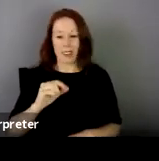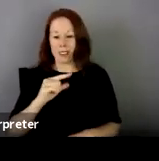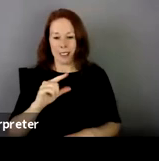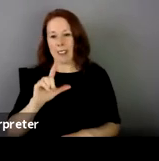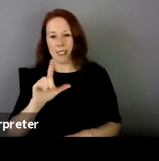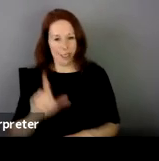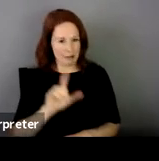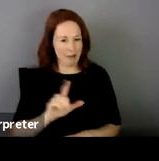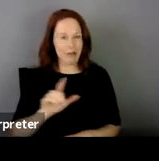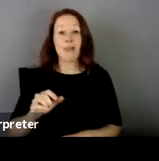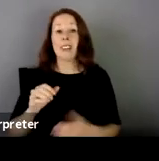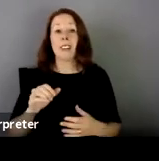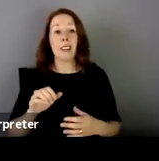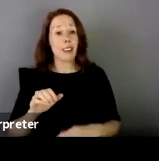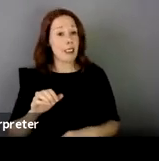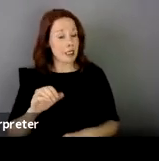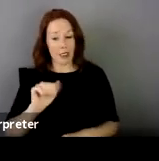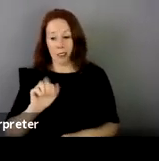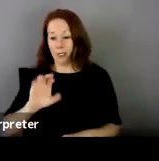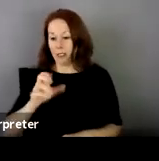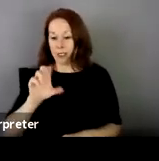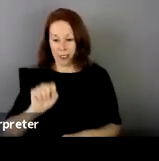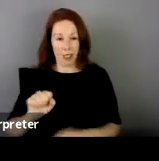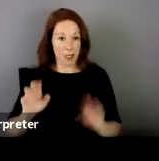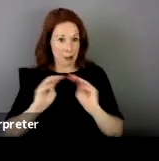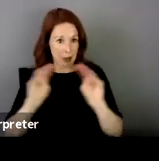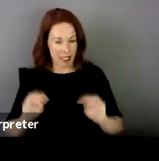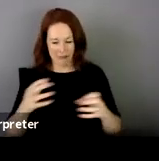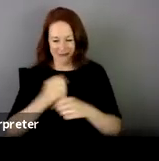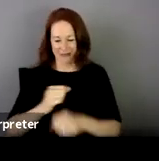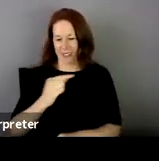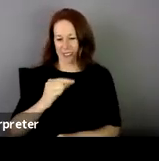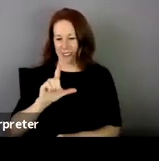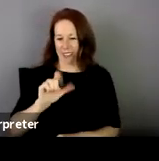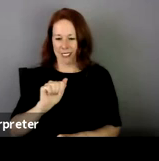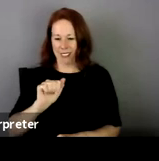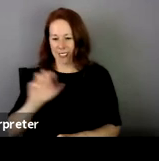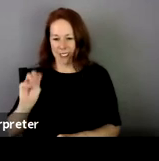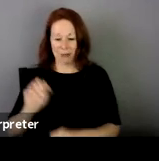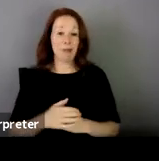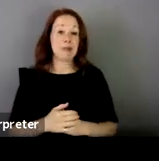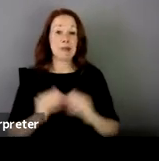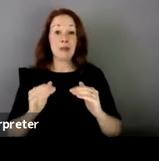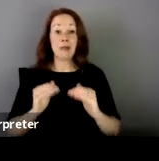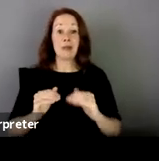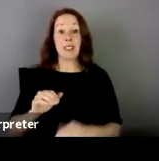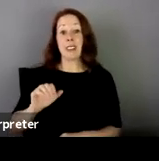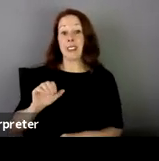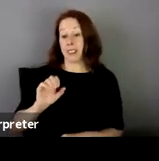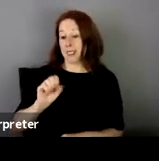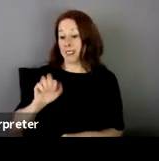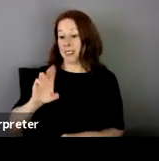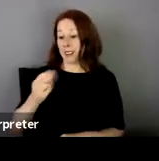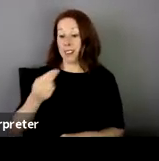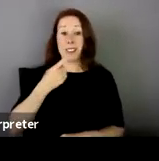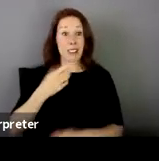Sarah says that our museum is getting a brand new building and I want to try to avoid the mistakes of the past. Well, congratulations on a new